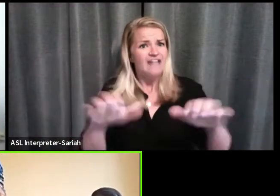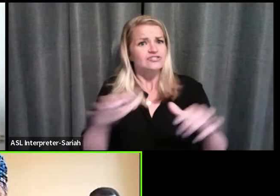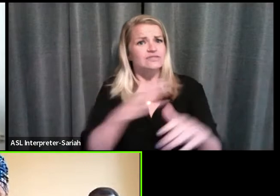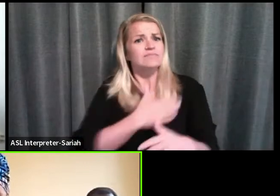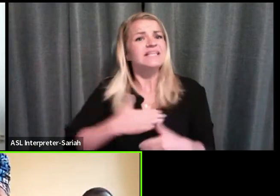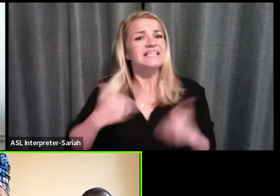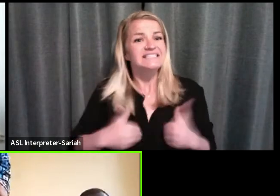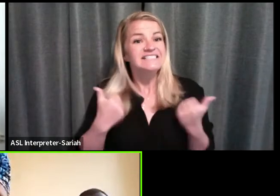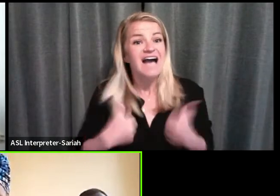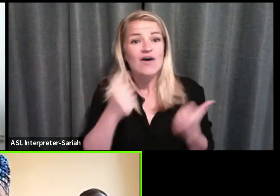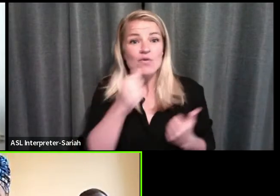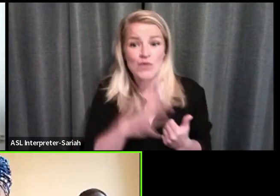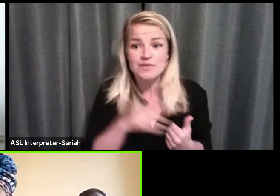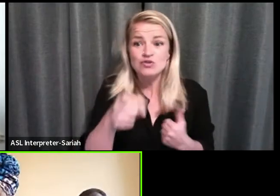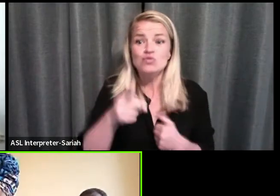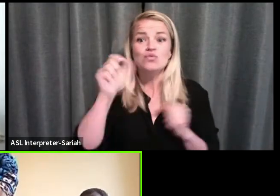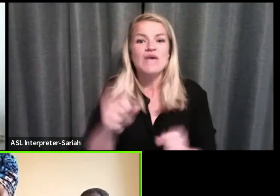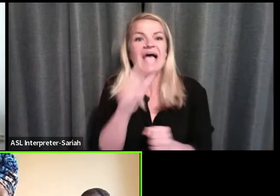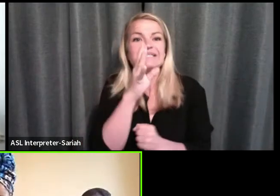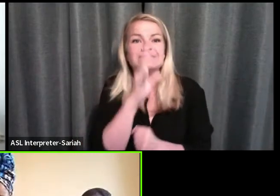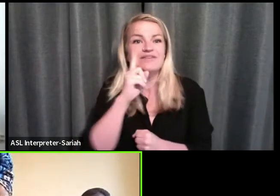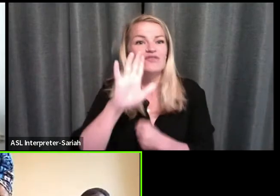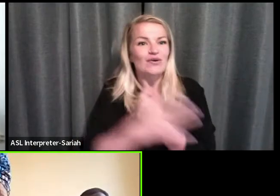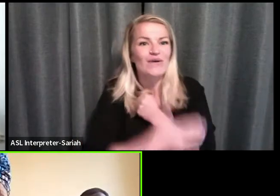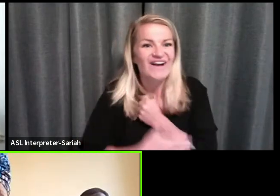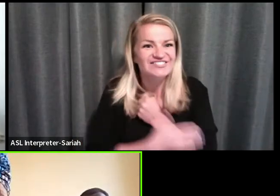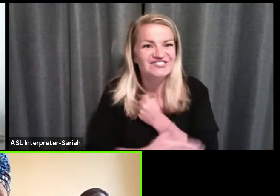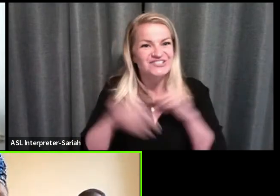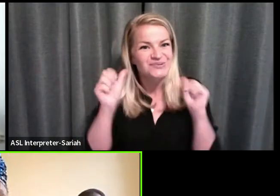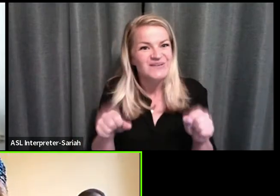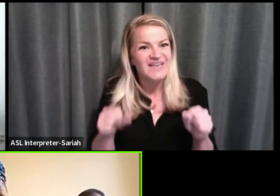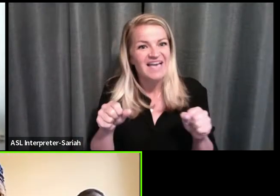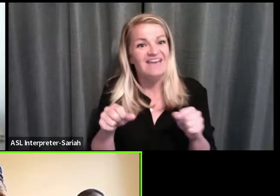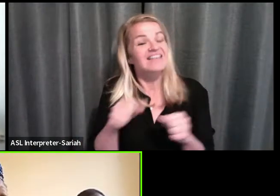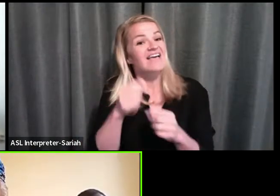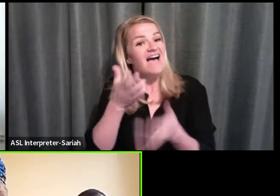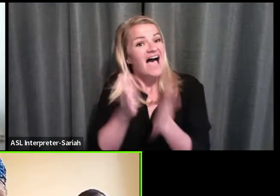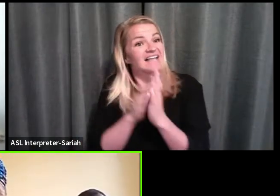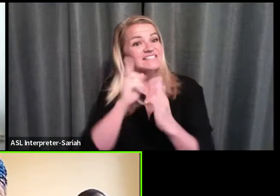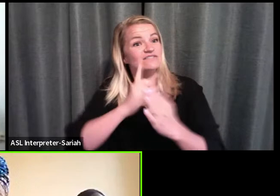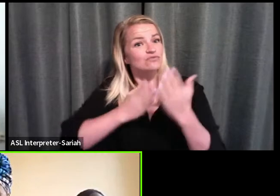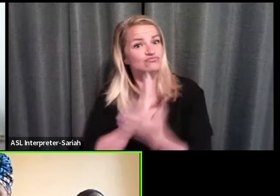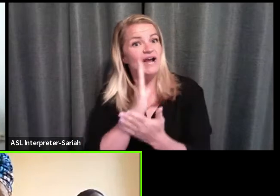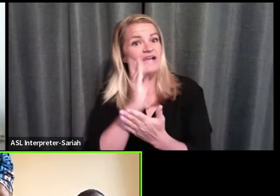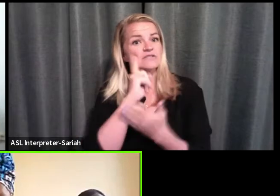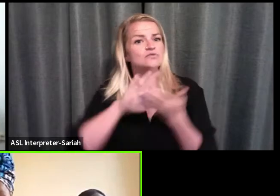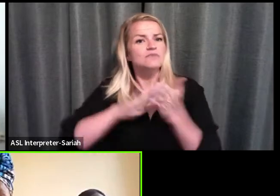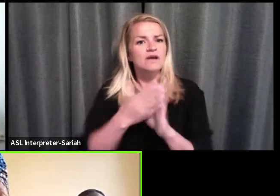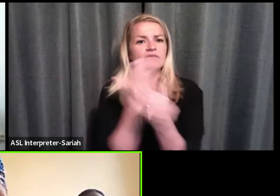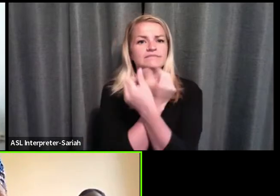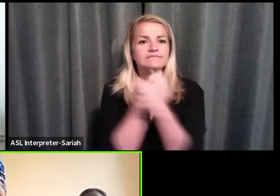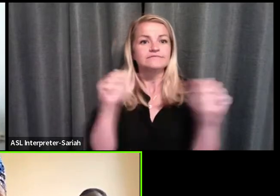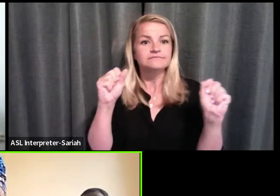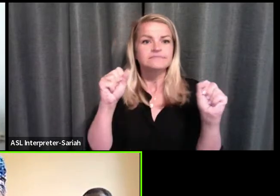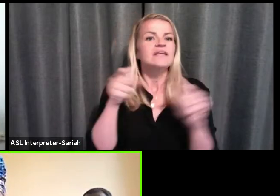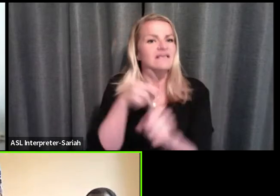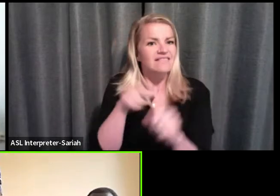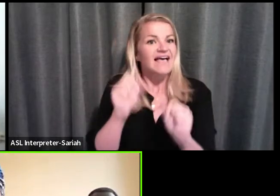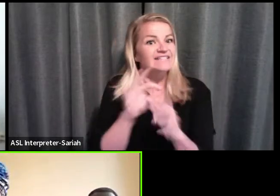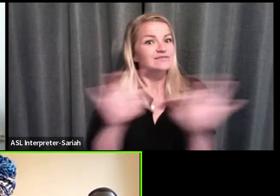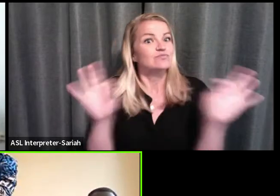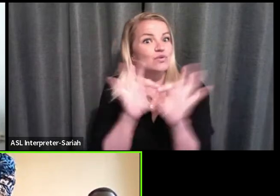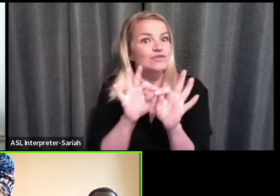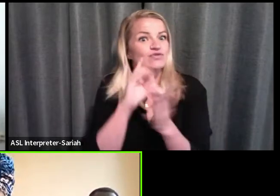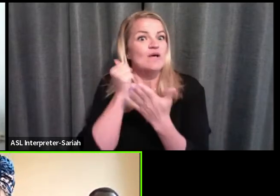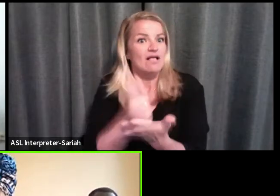in their home countries. Protection of women's rights is critical for the implementation of the Women, Peace, and Security agenda.